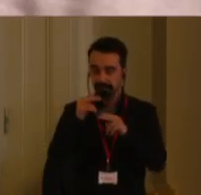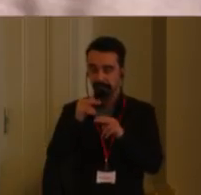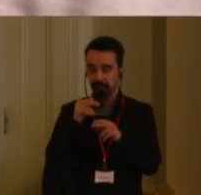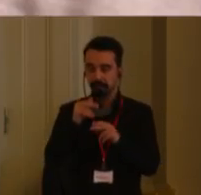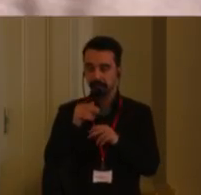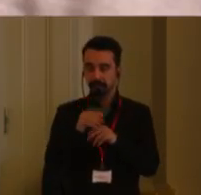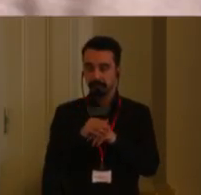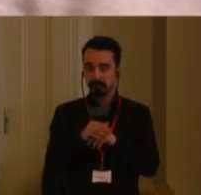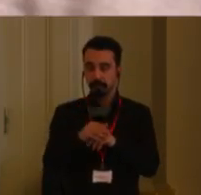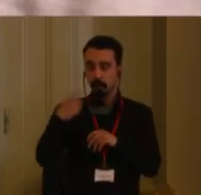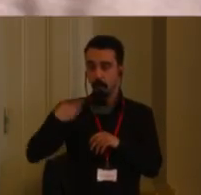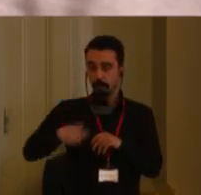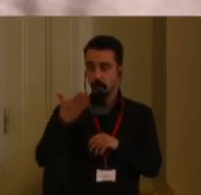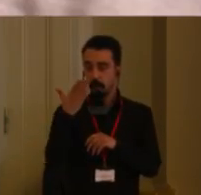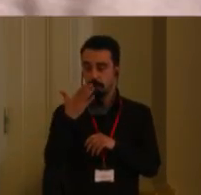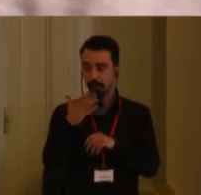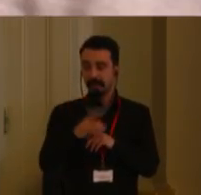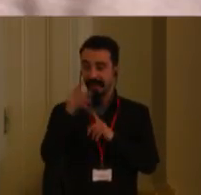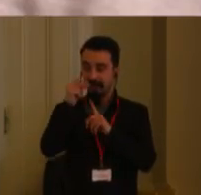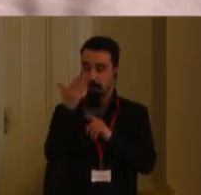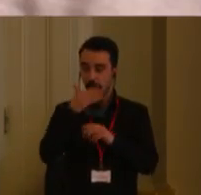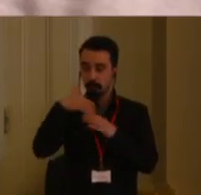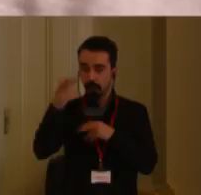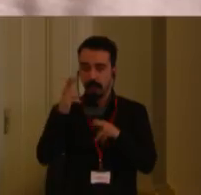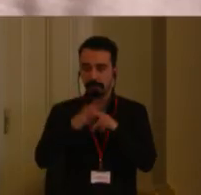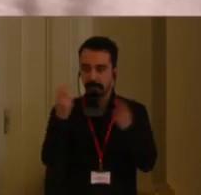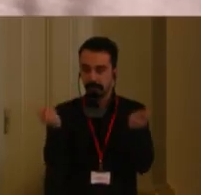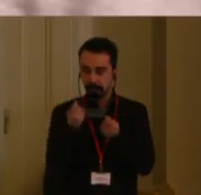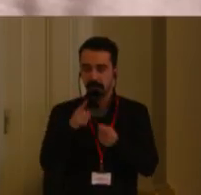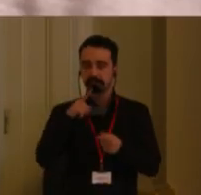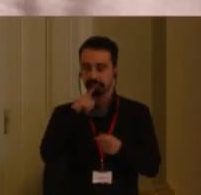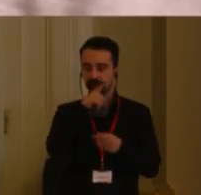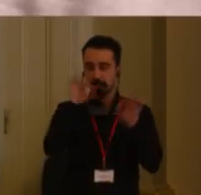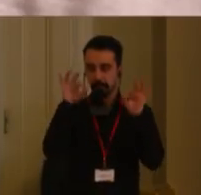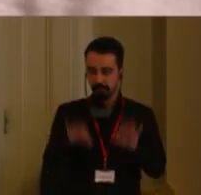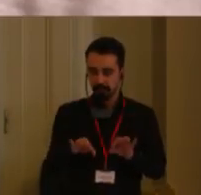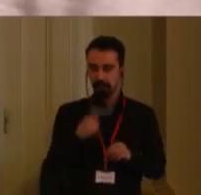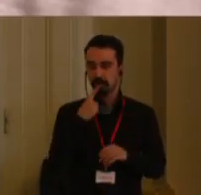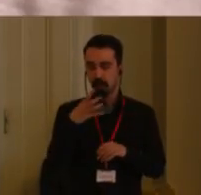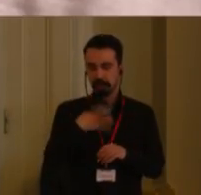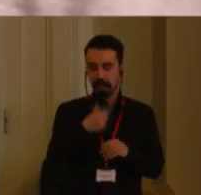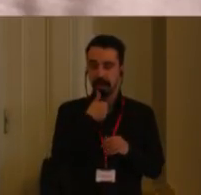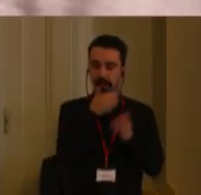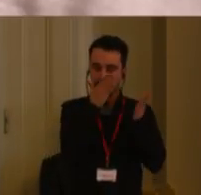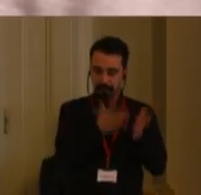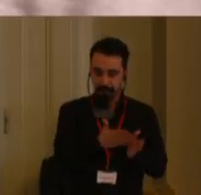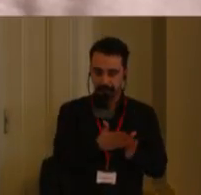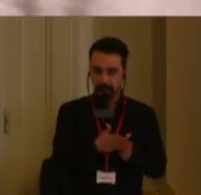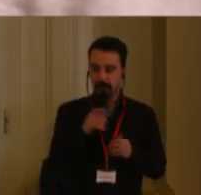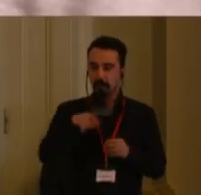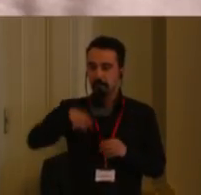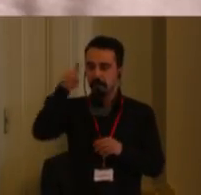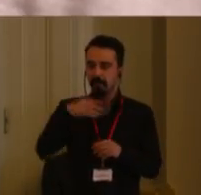and have worked ever since." He seems to be telling others to seize the day, or carpe diem, as the saying goes.